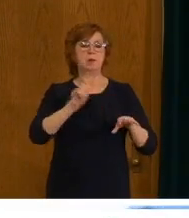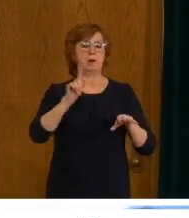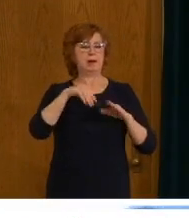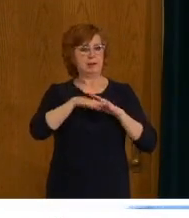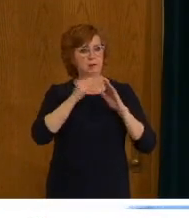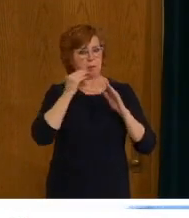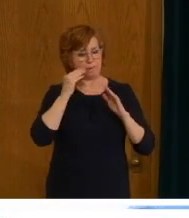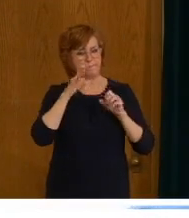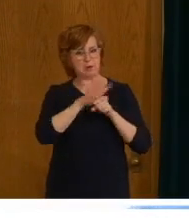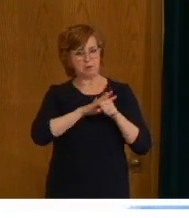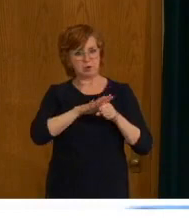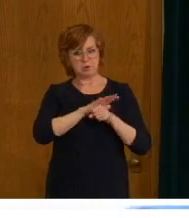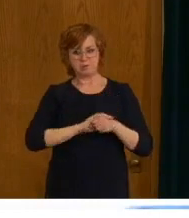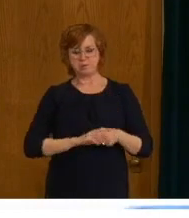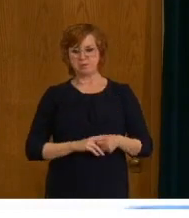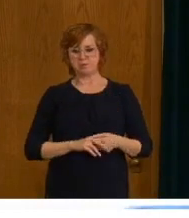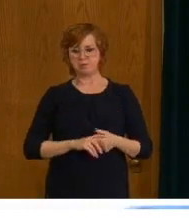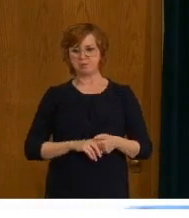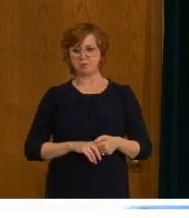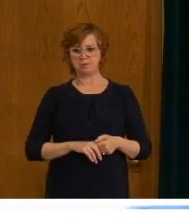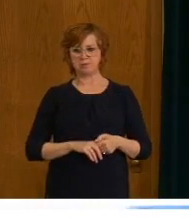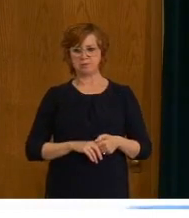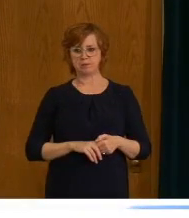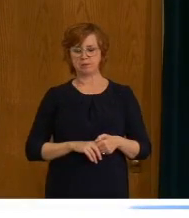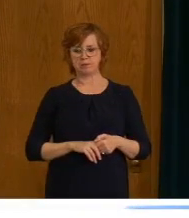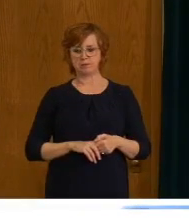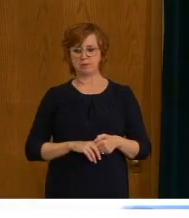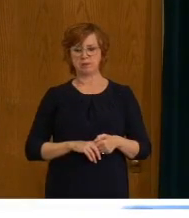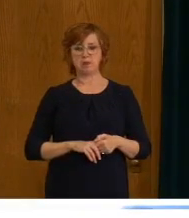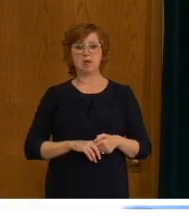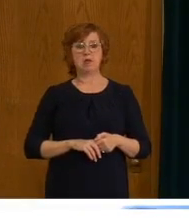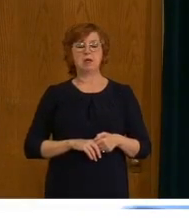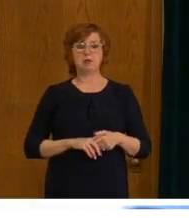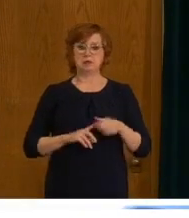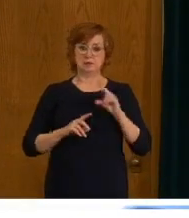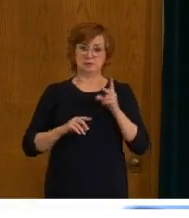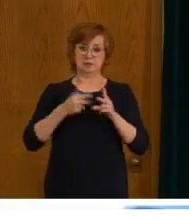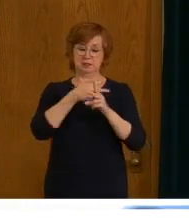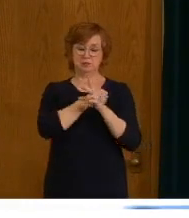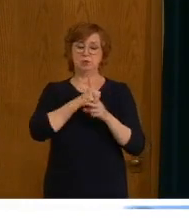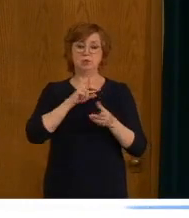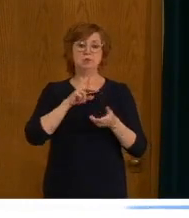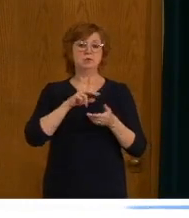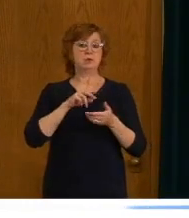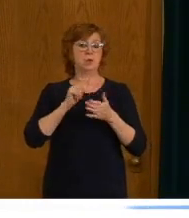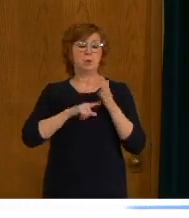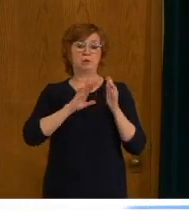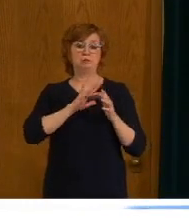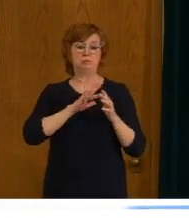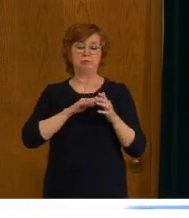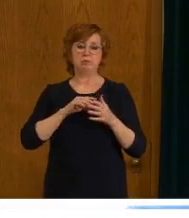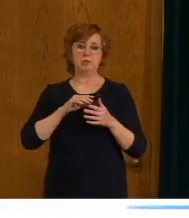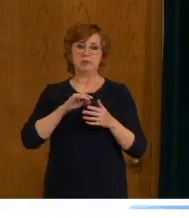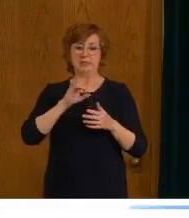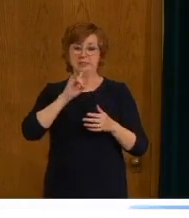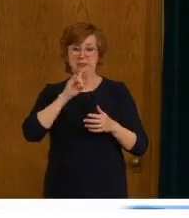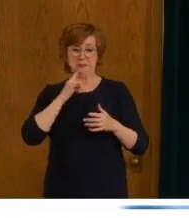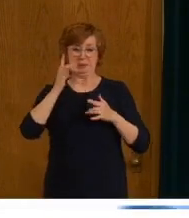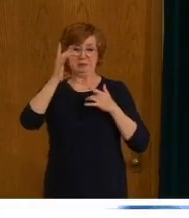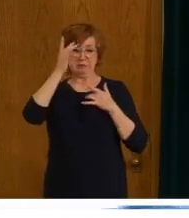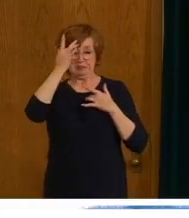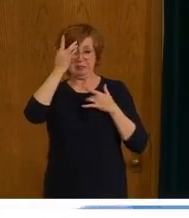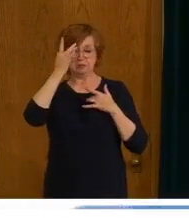dose, breakthrough cases and serious illness is much less common than if you're unvaccinated, but you can still